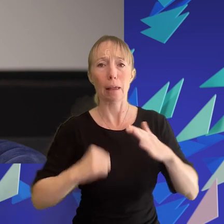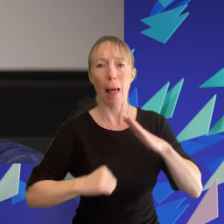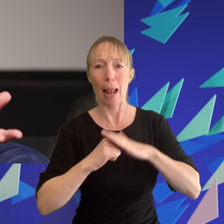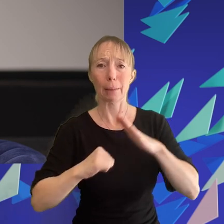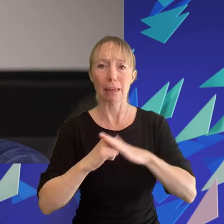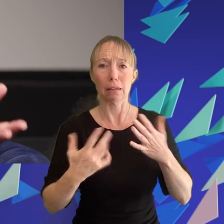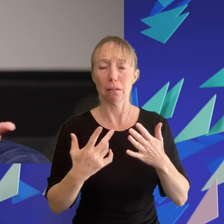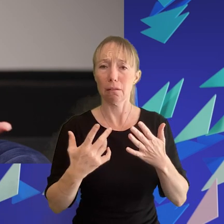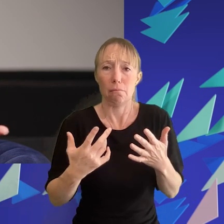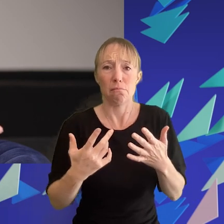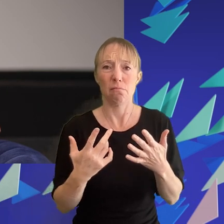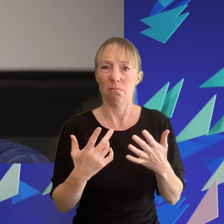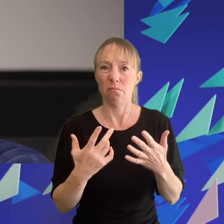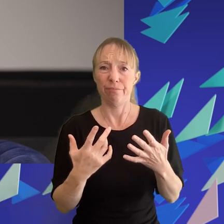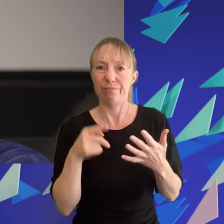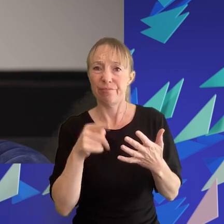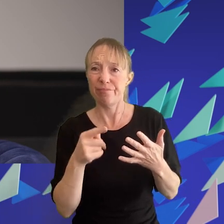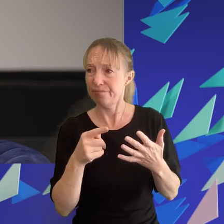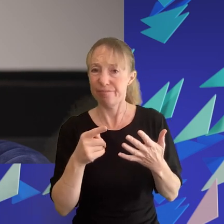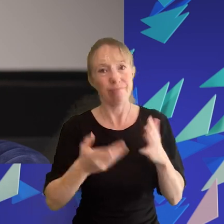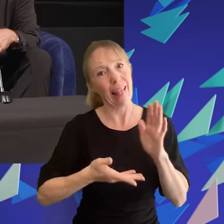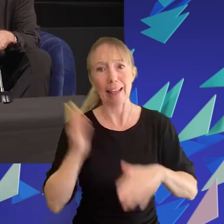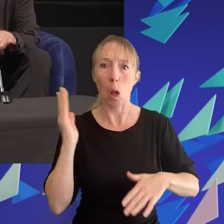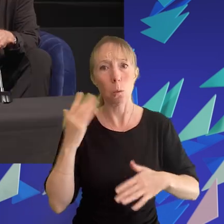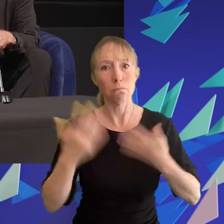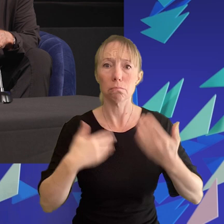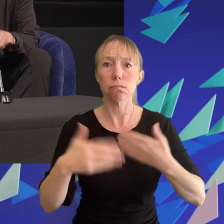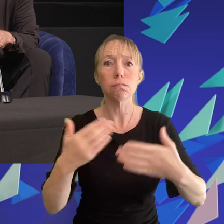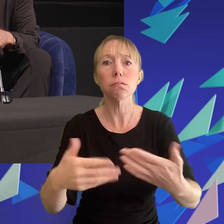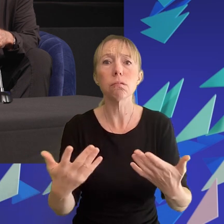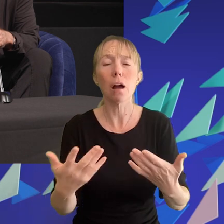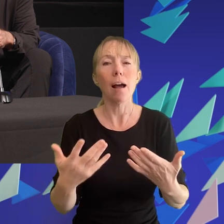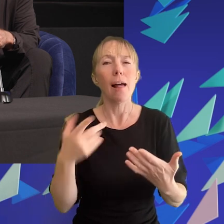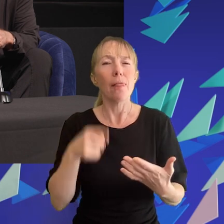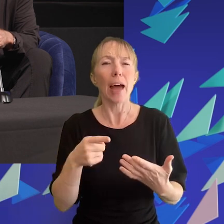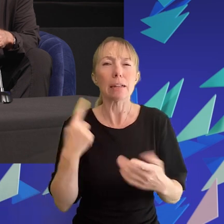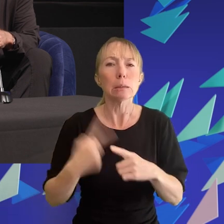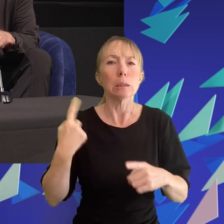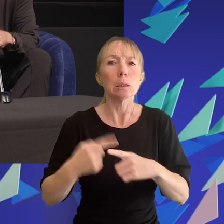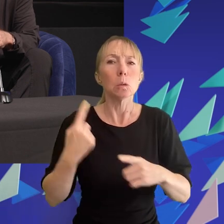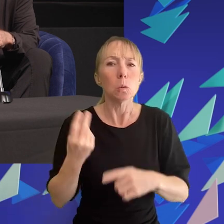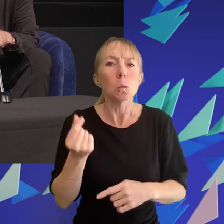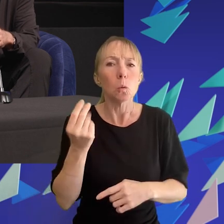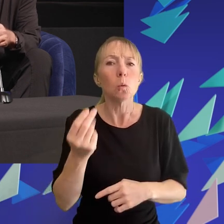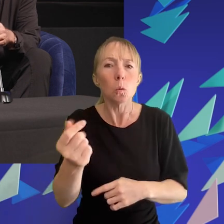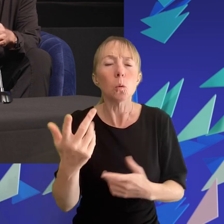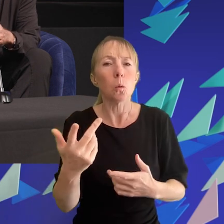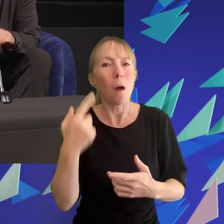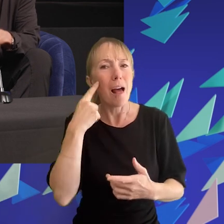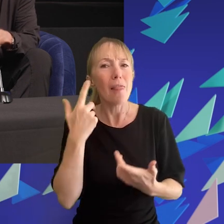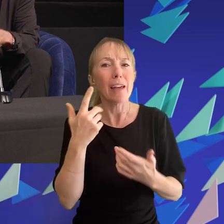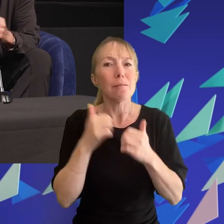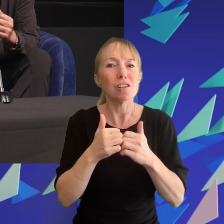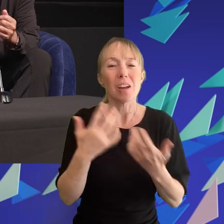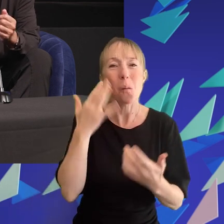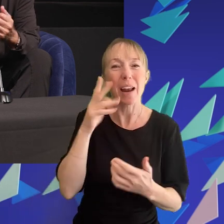limitations. This is the things that I count with, and let's go. And I think that immediacy always is appreciated. I when I